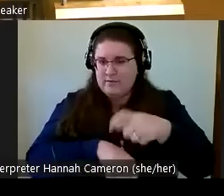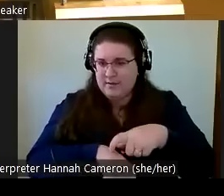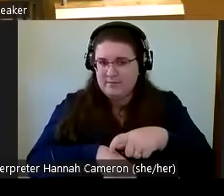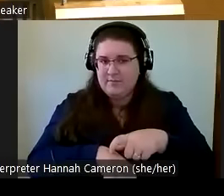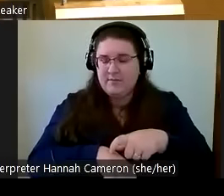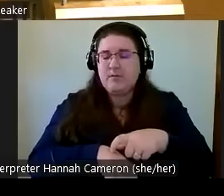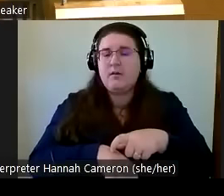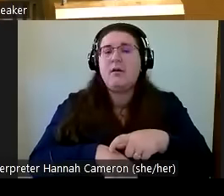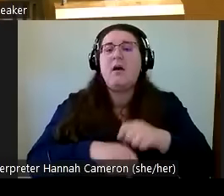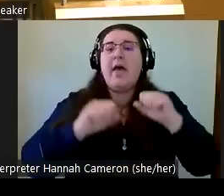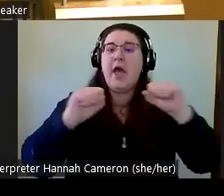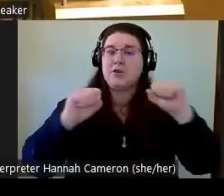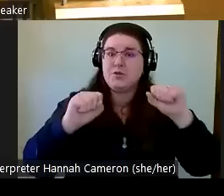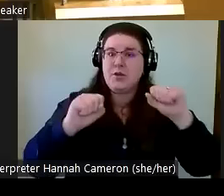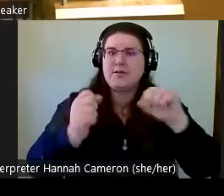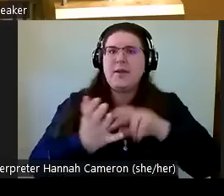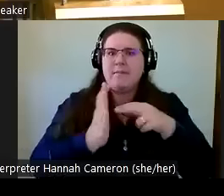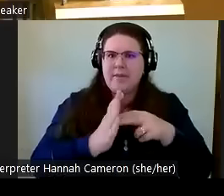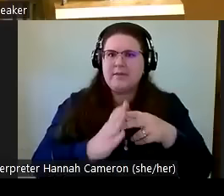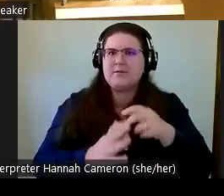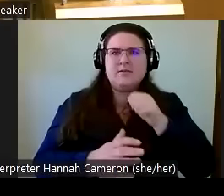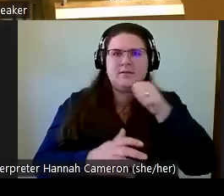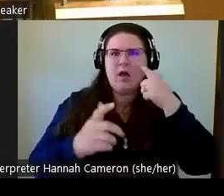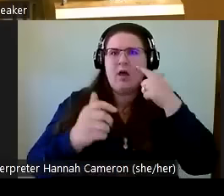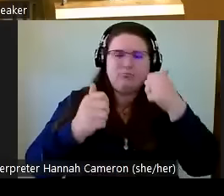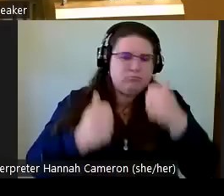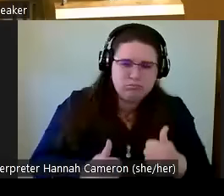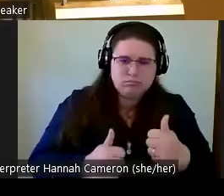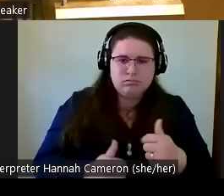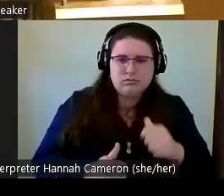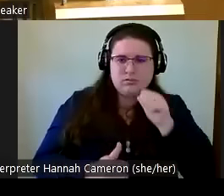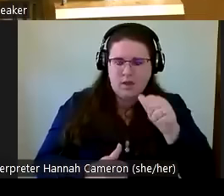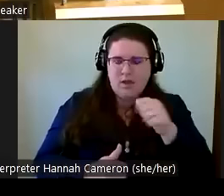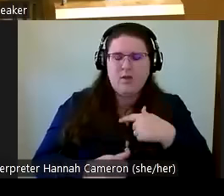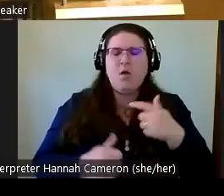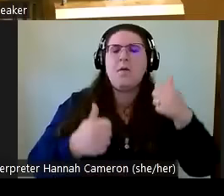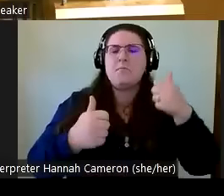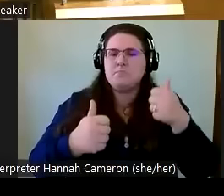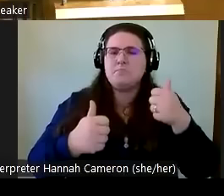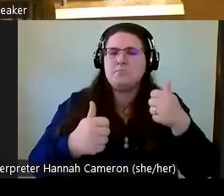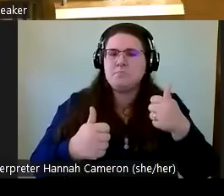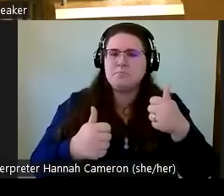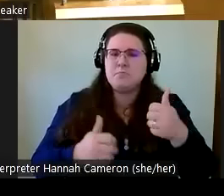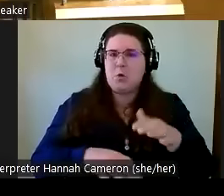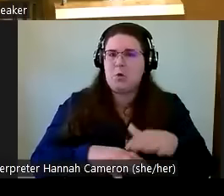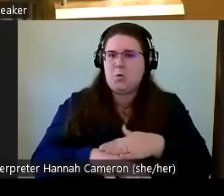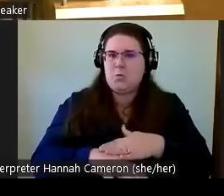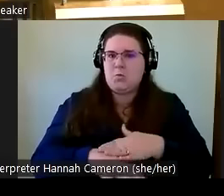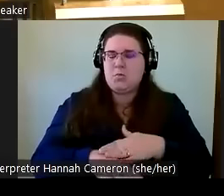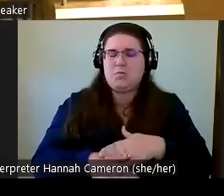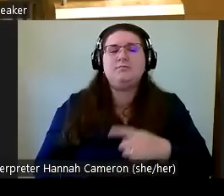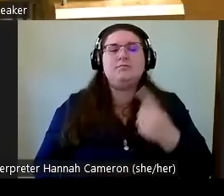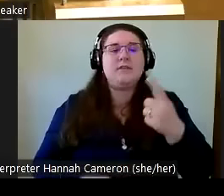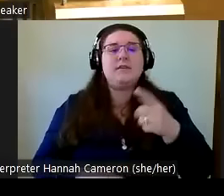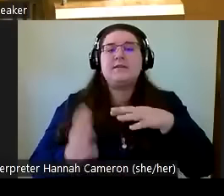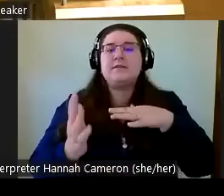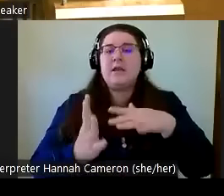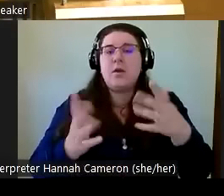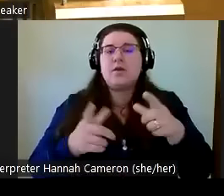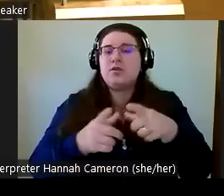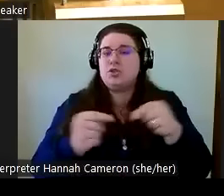they exercised. So that's before someone had symptoms. Now moving on to a study from Japan where they looked at individuals with mild